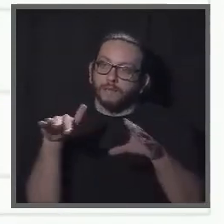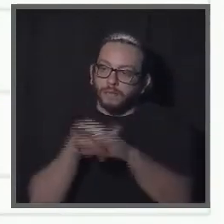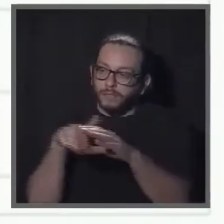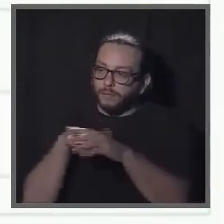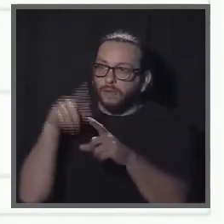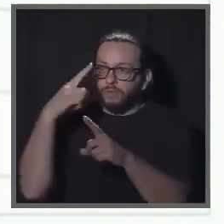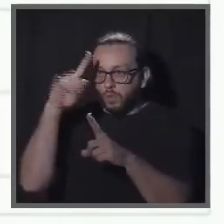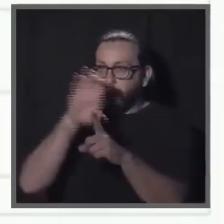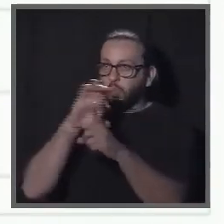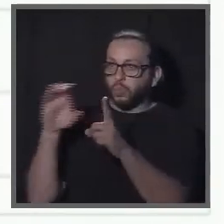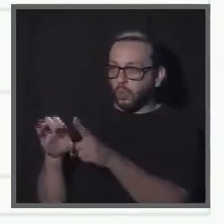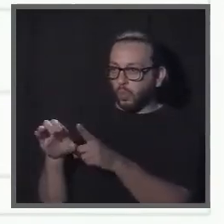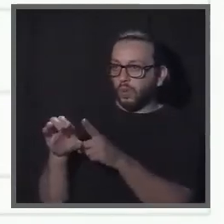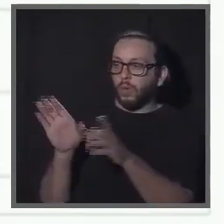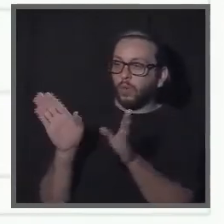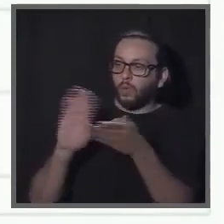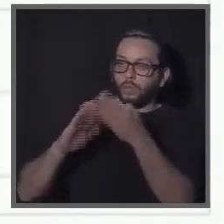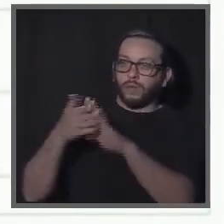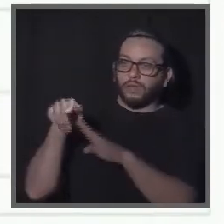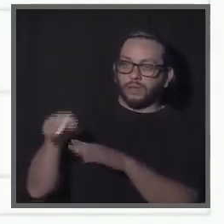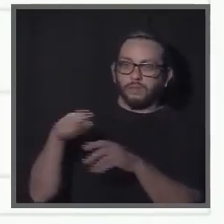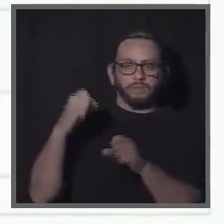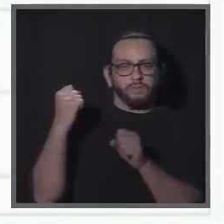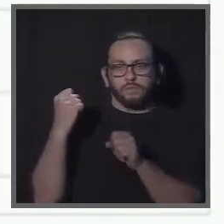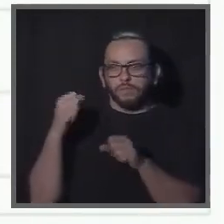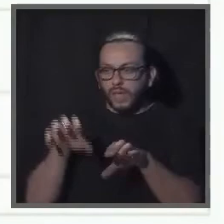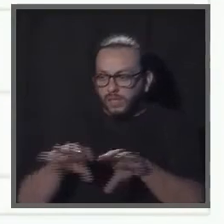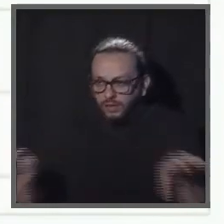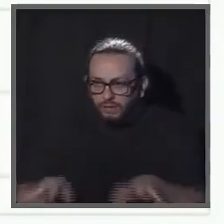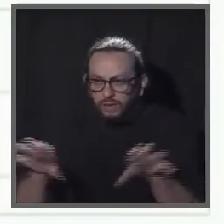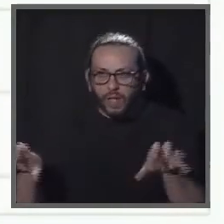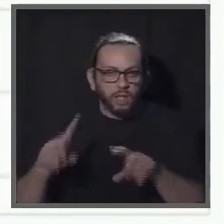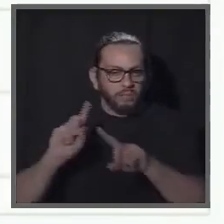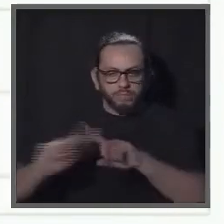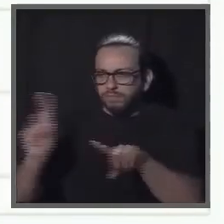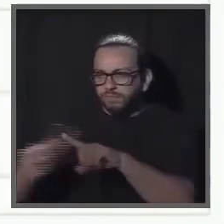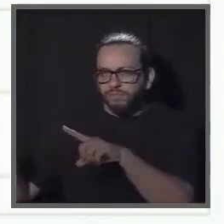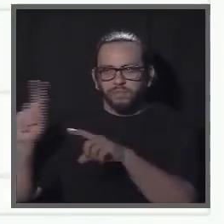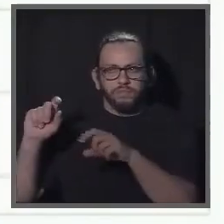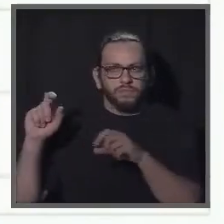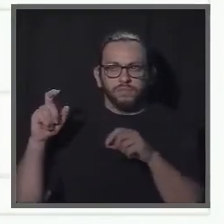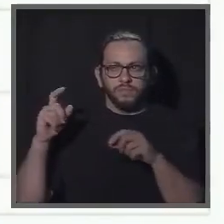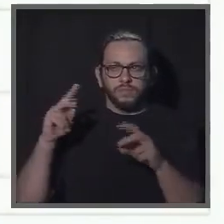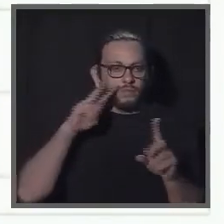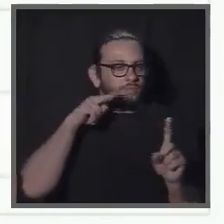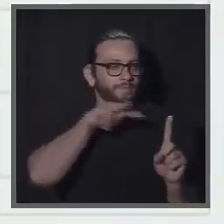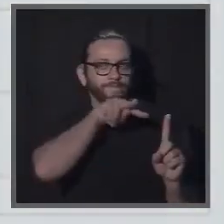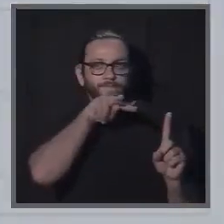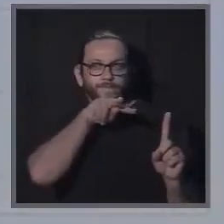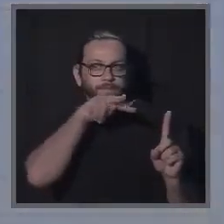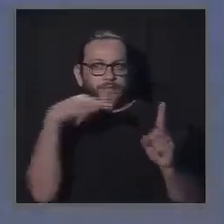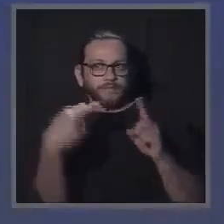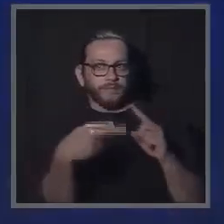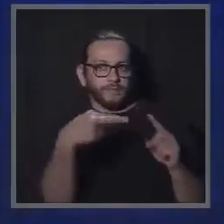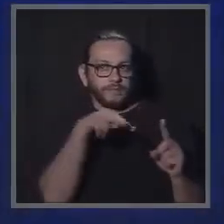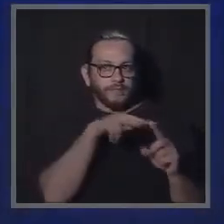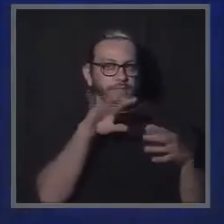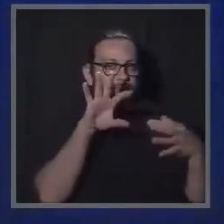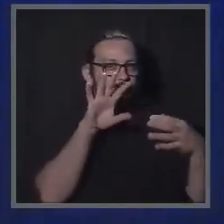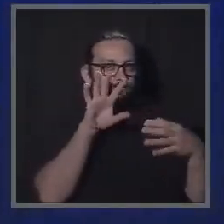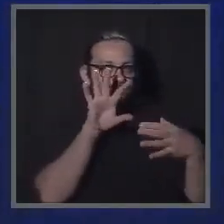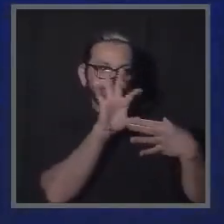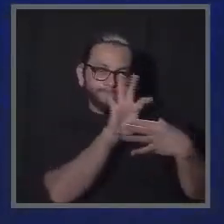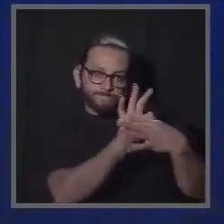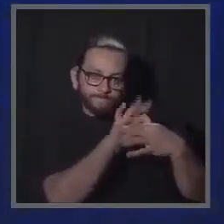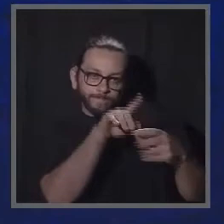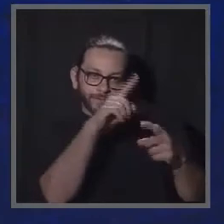involvement in the community in other areas that has been clearly enlarged. And this is their perception in other types of